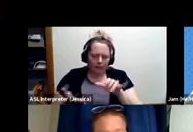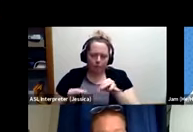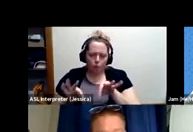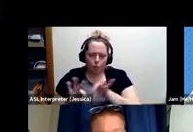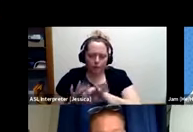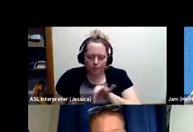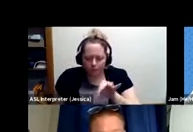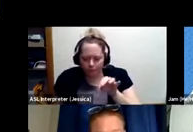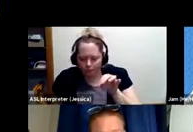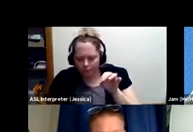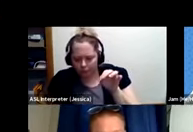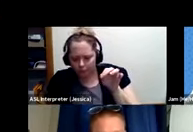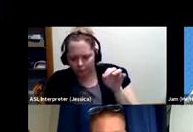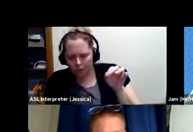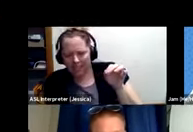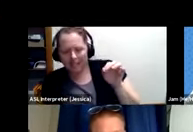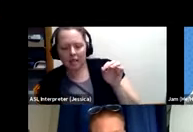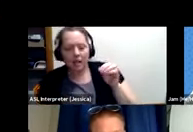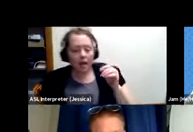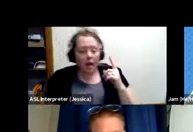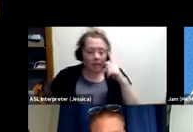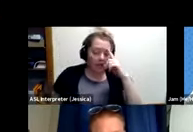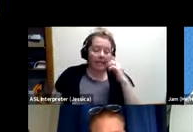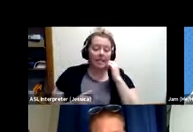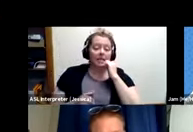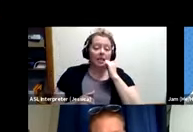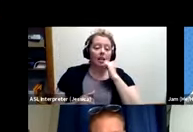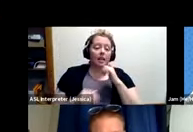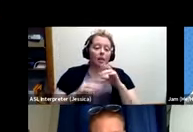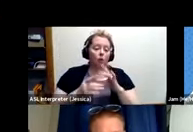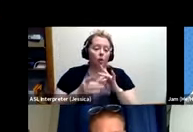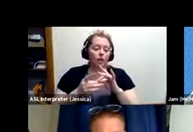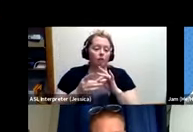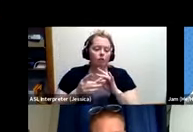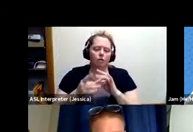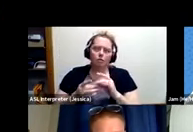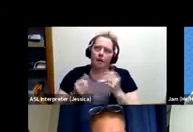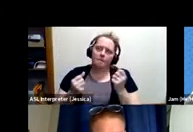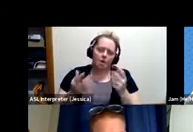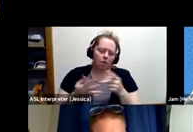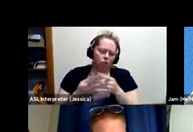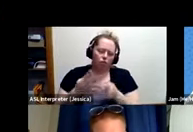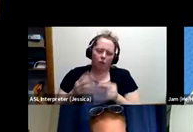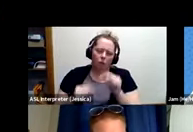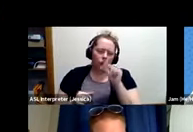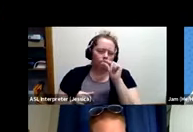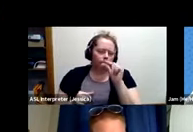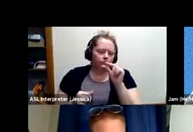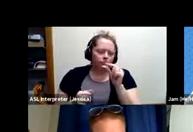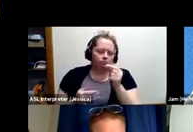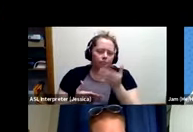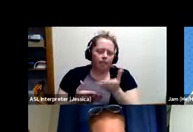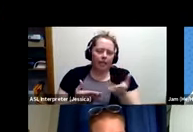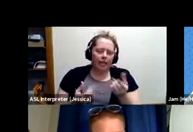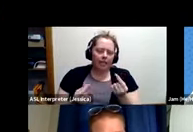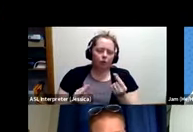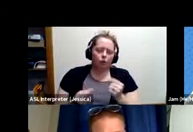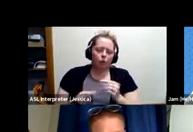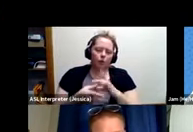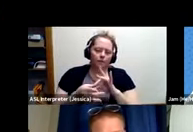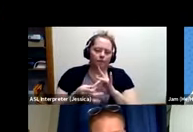day-to-day relationship, there's so many little ways that we relate to each other, that we relate to people that we